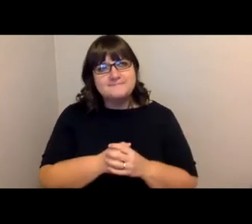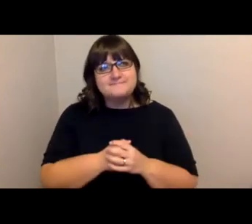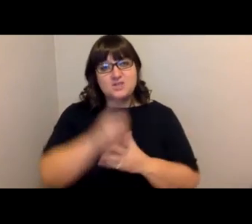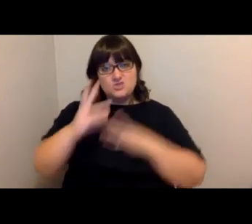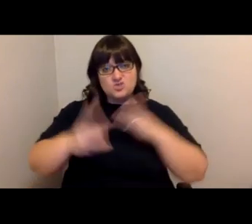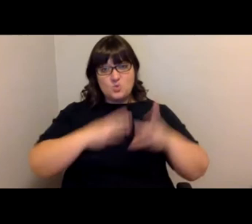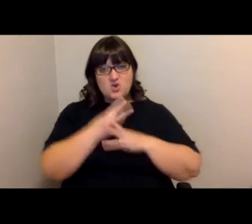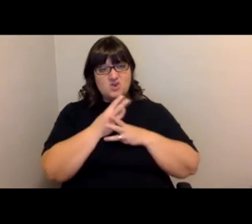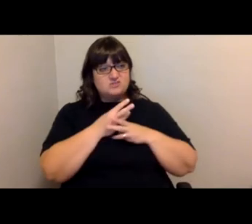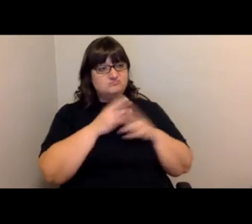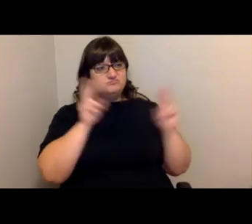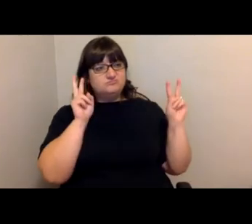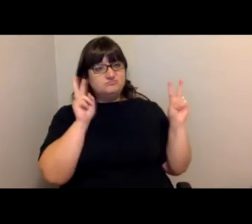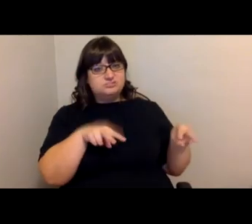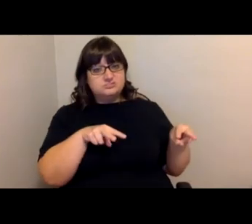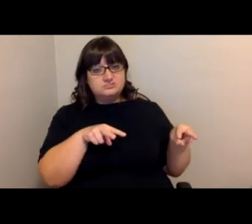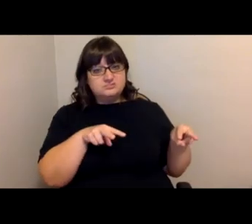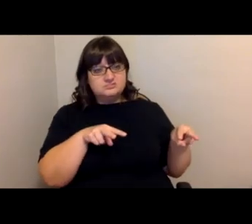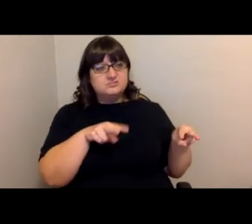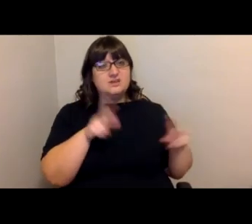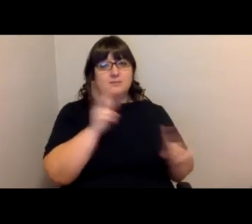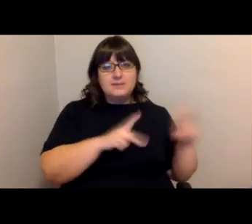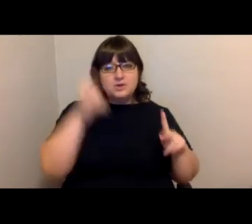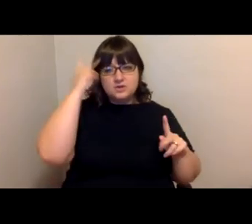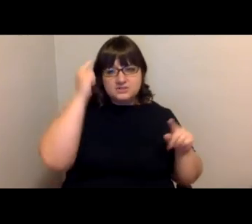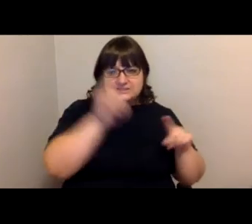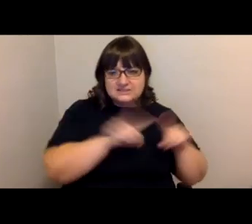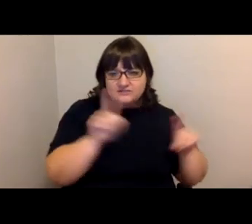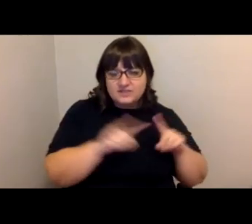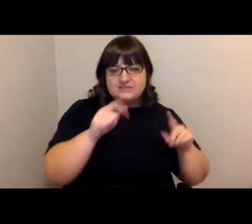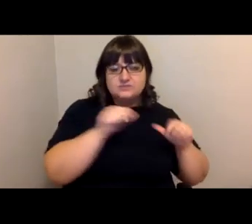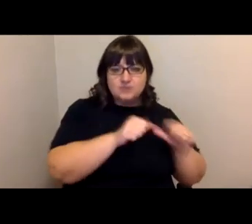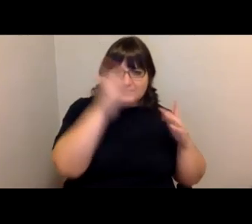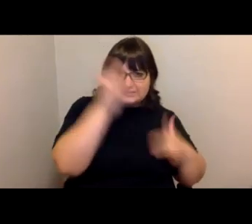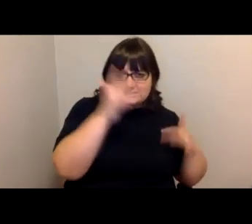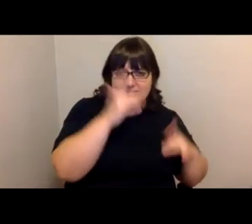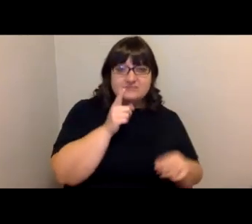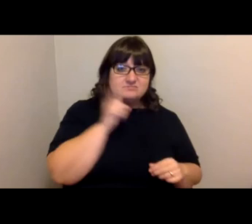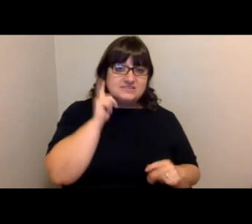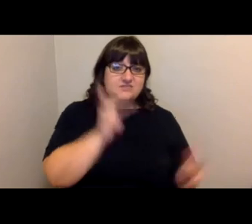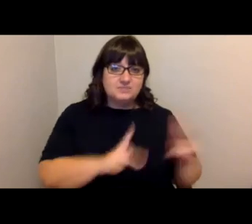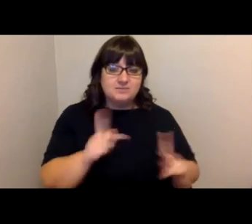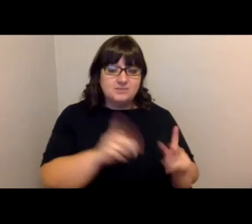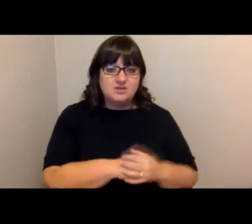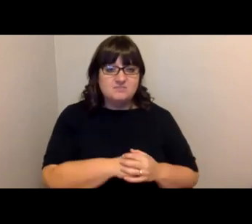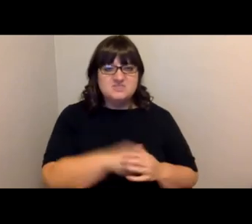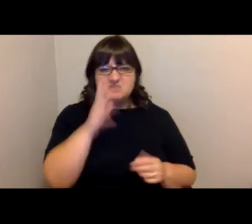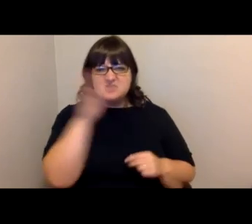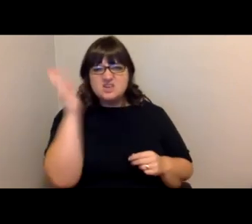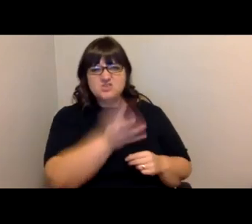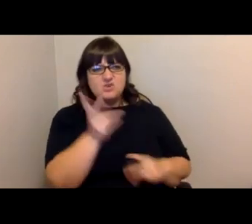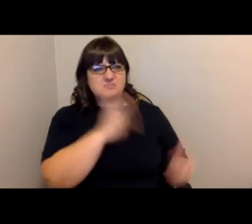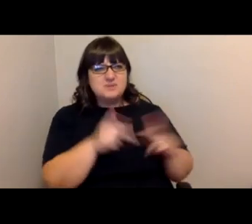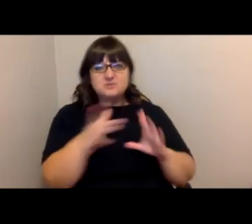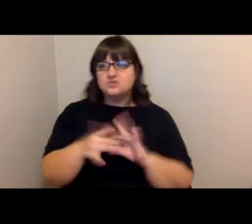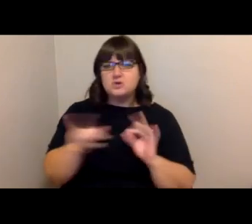chronically ill, neurodivergent, and deaf people. The level of gaslighting of disabled people's voices and stories that occurred